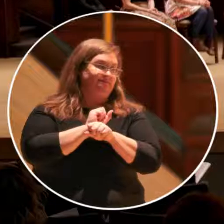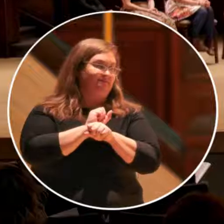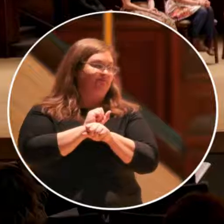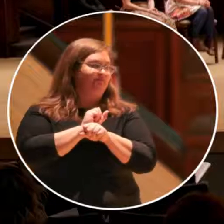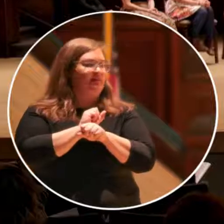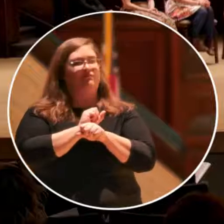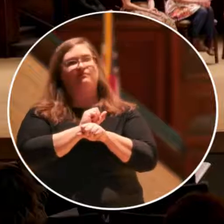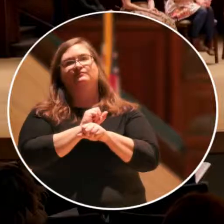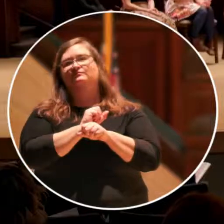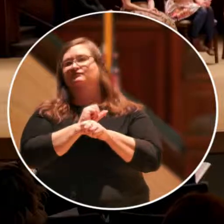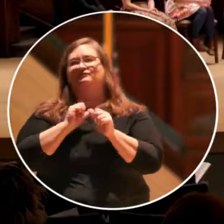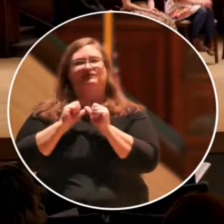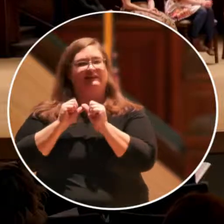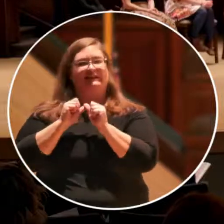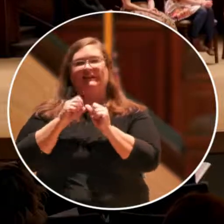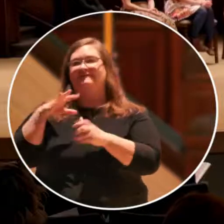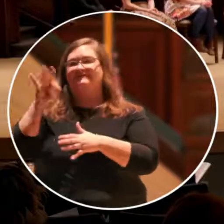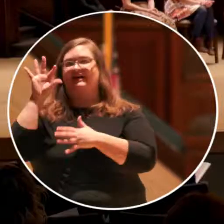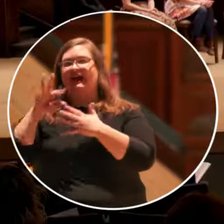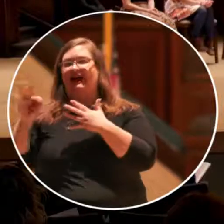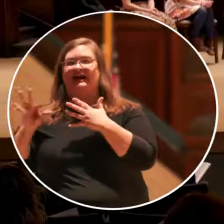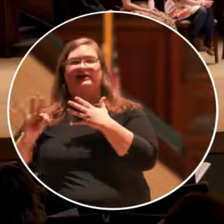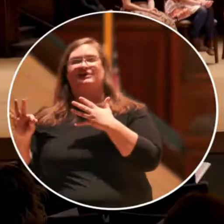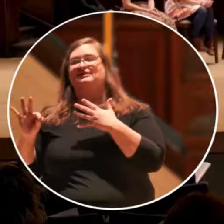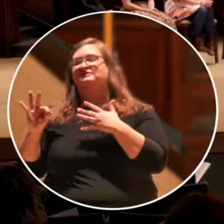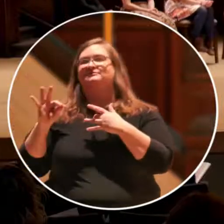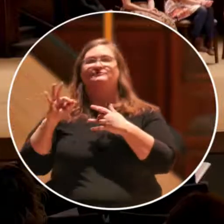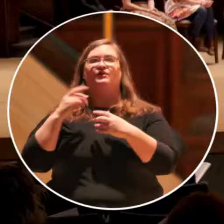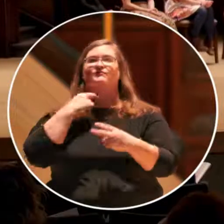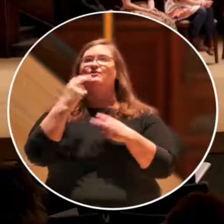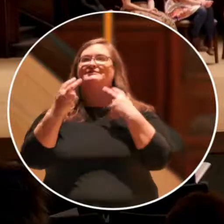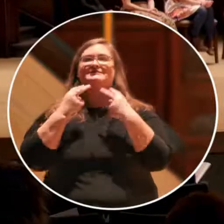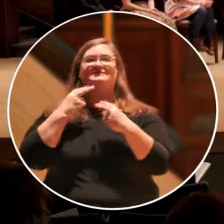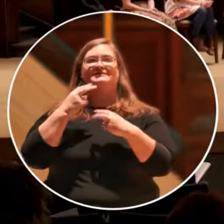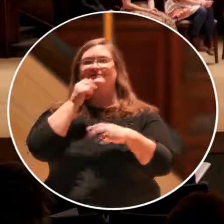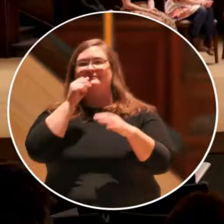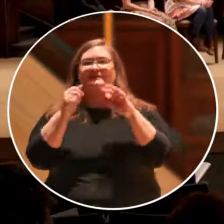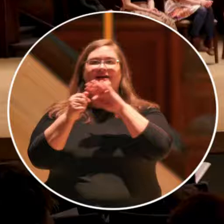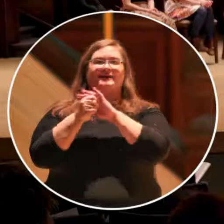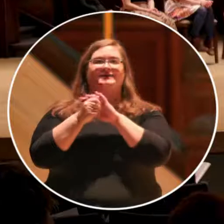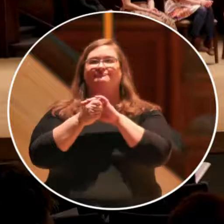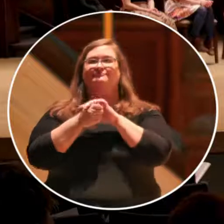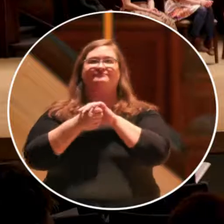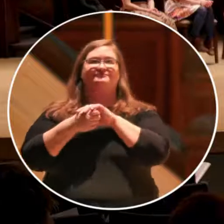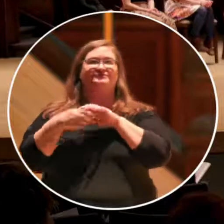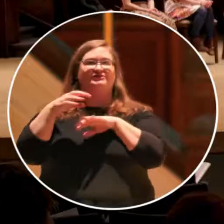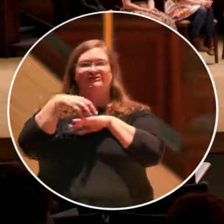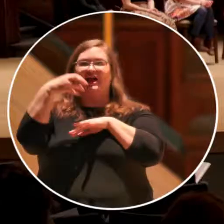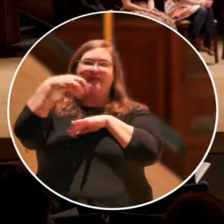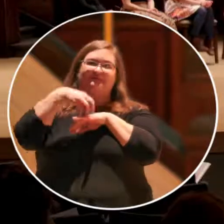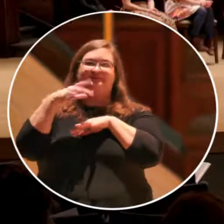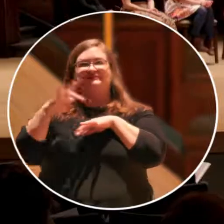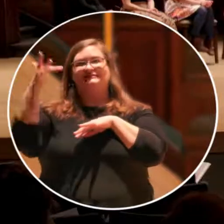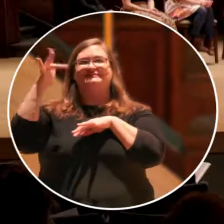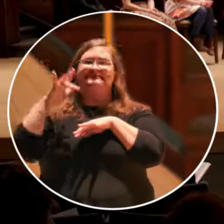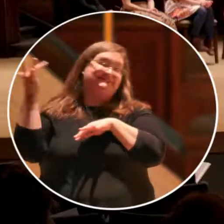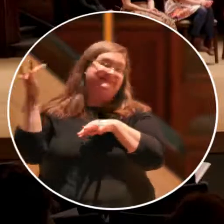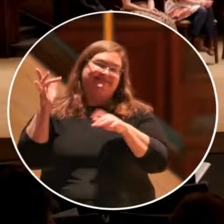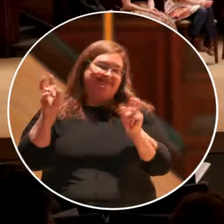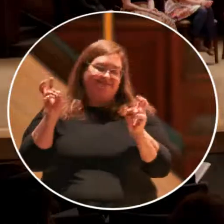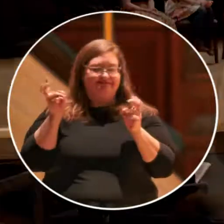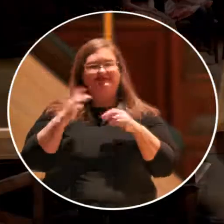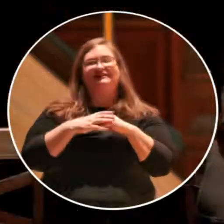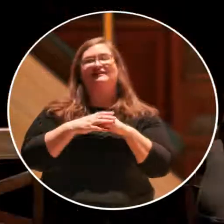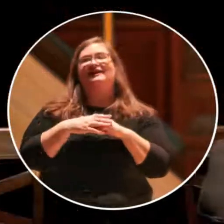finding these wonderful voices, these hidden gems in your lives, in your family's lives. Reach out